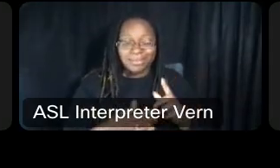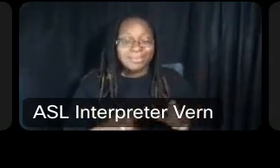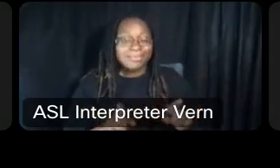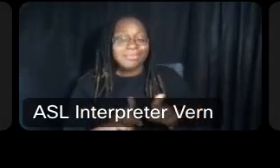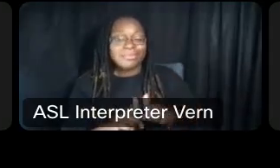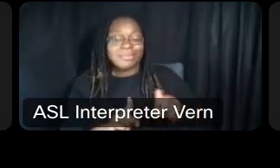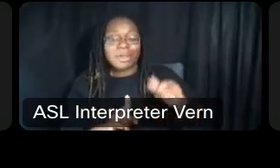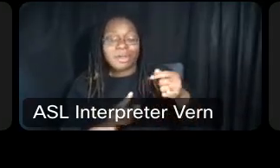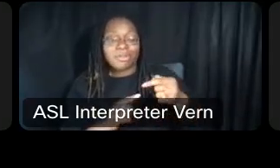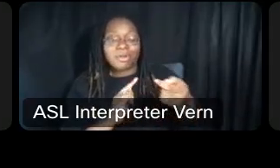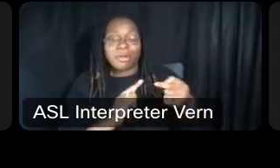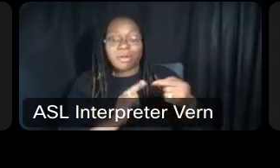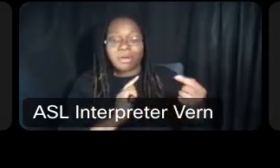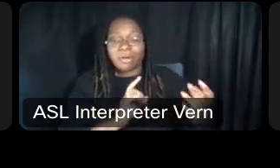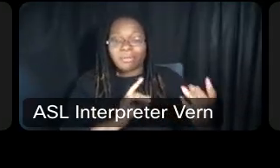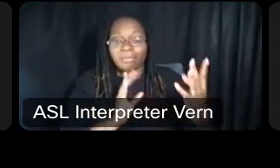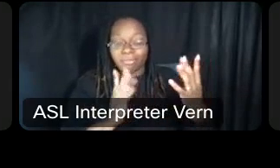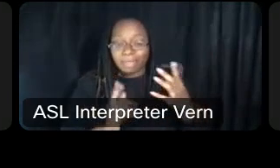adversities.